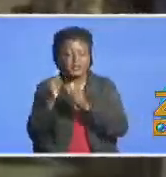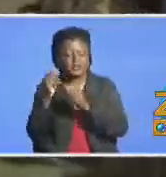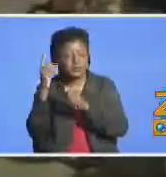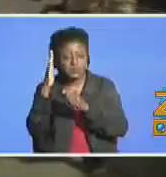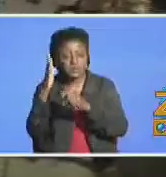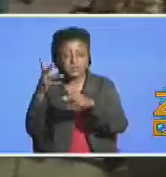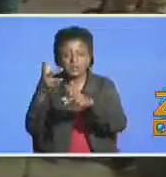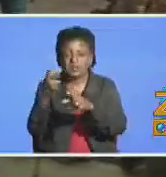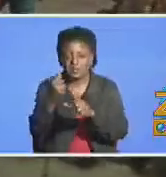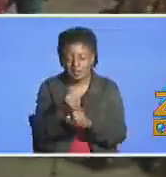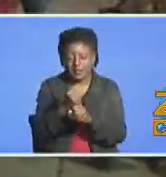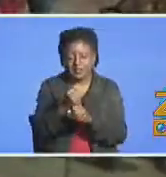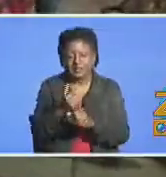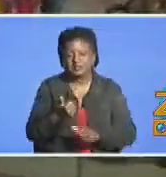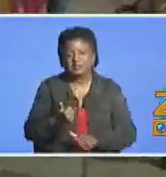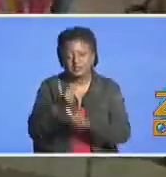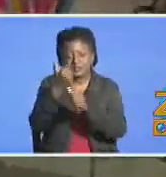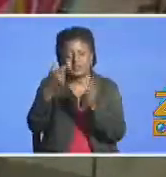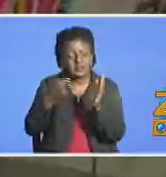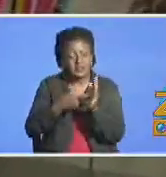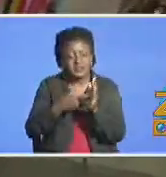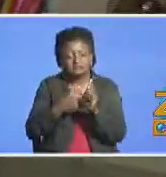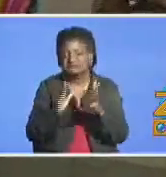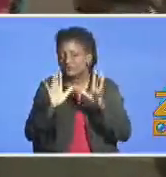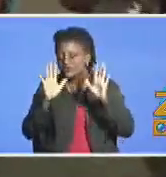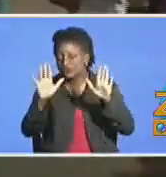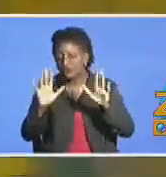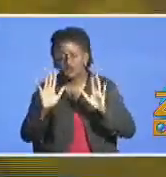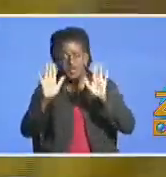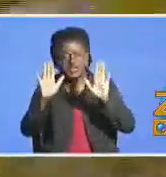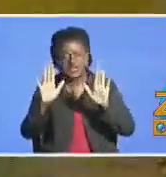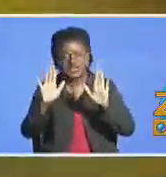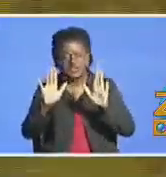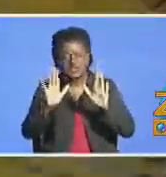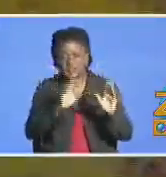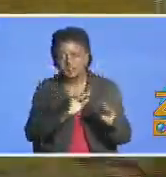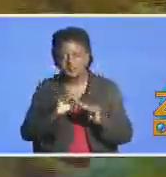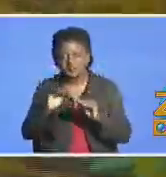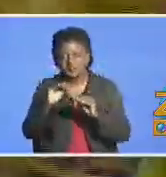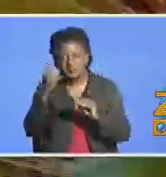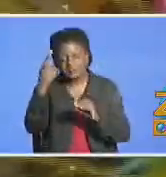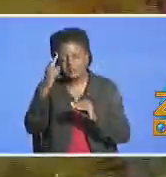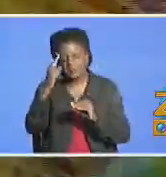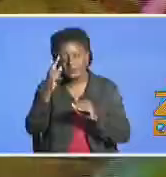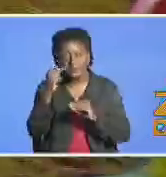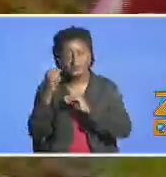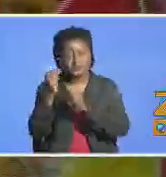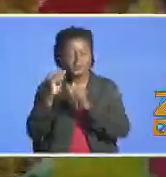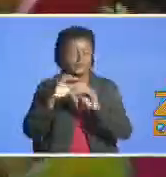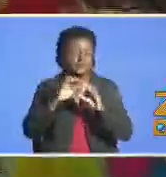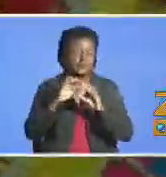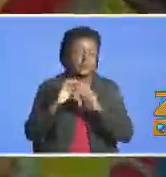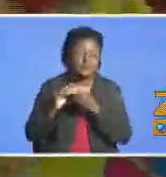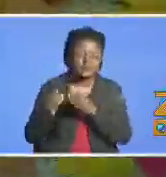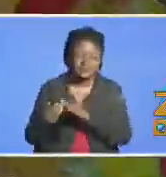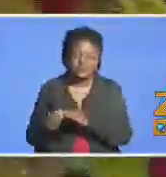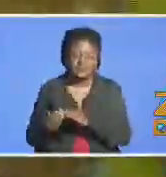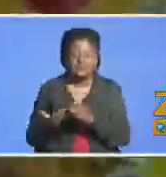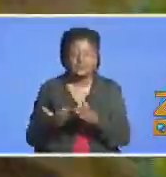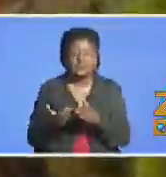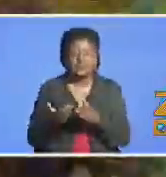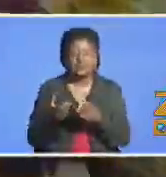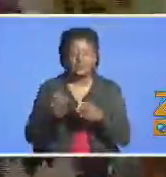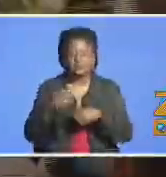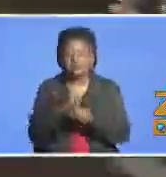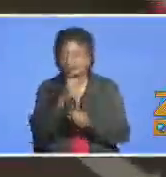is a great and excellent first step for the Junkanoo community. This will empower Junkanoo community to have a